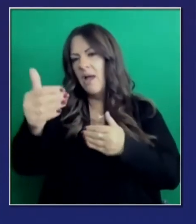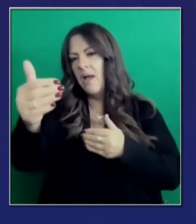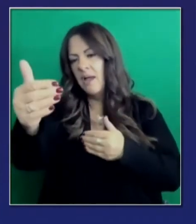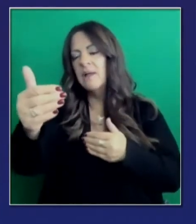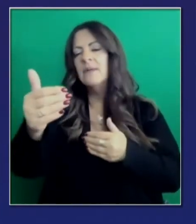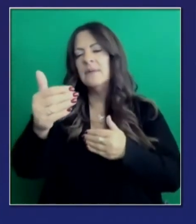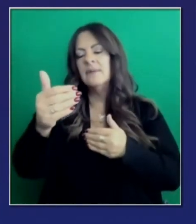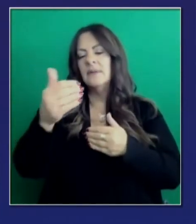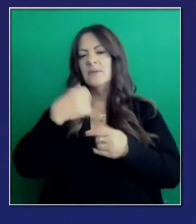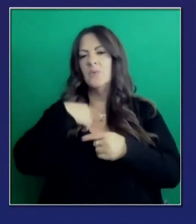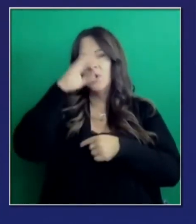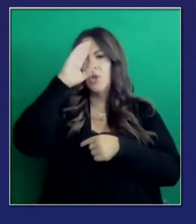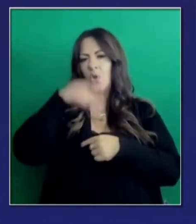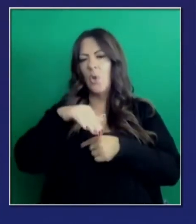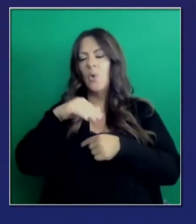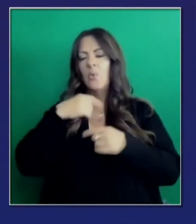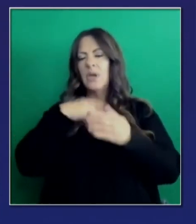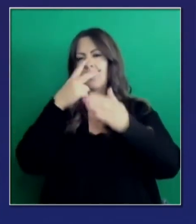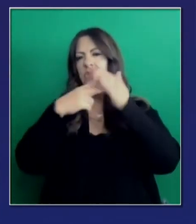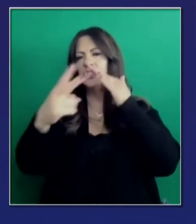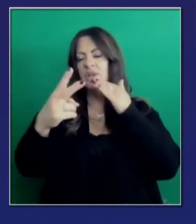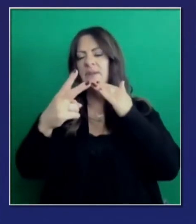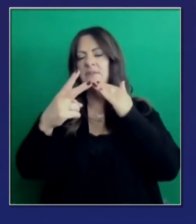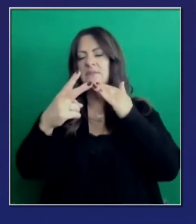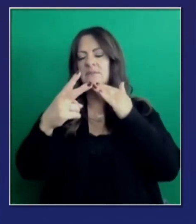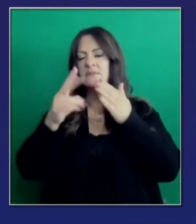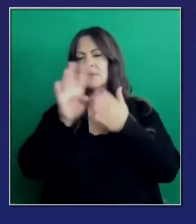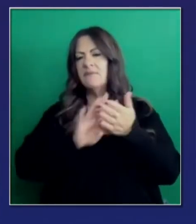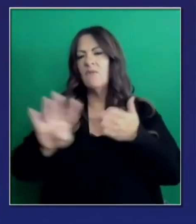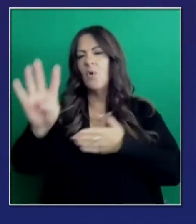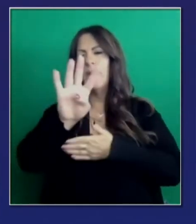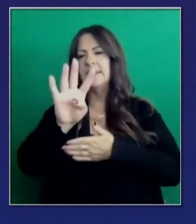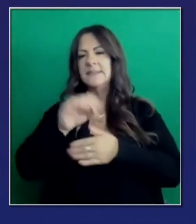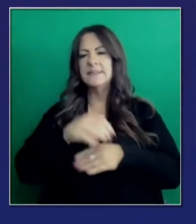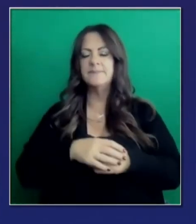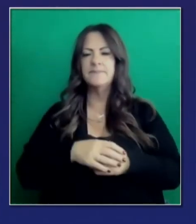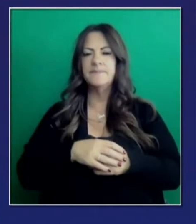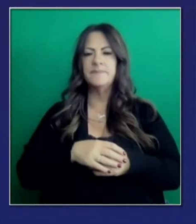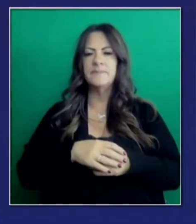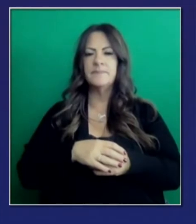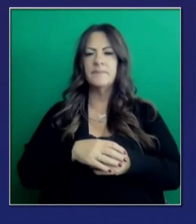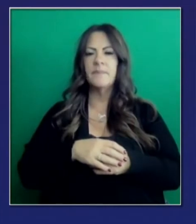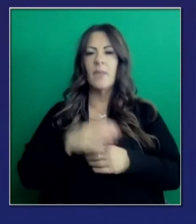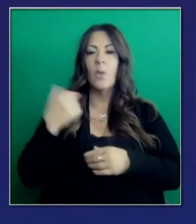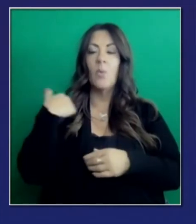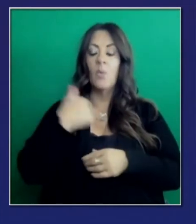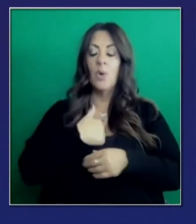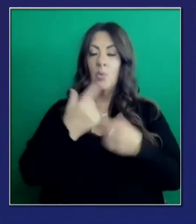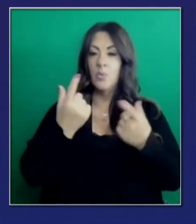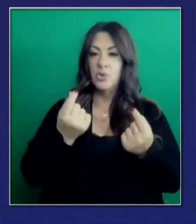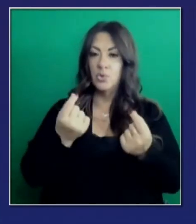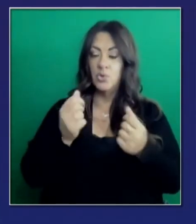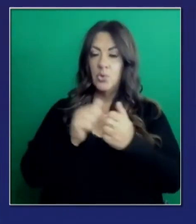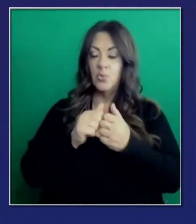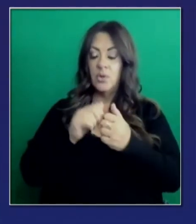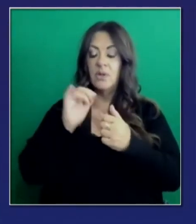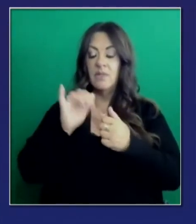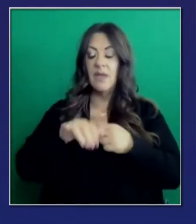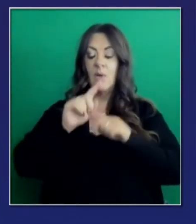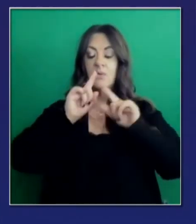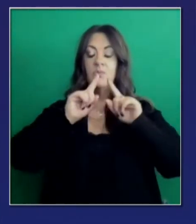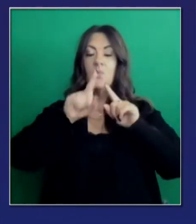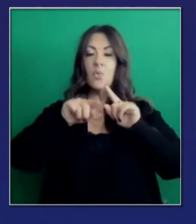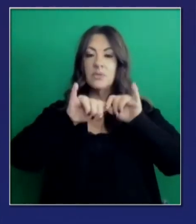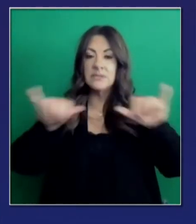of project out those 4 weeks. And we've always said that what we did with this regional stay-at-home order was to really focus